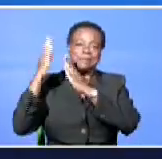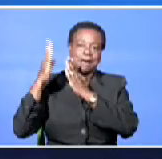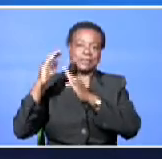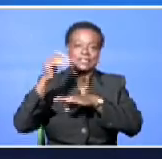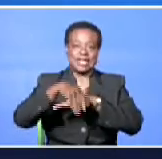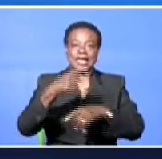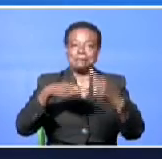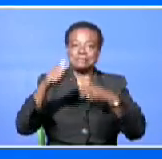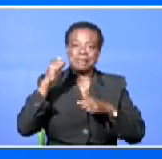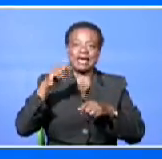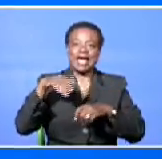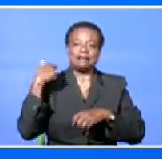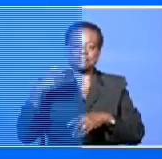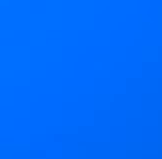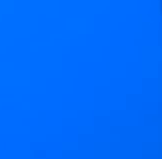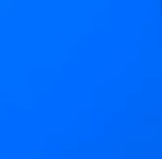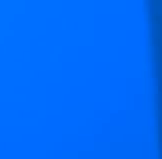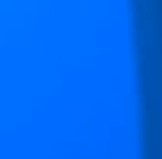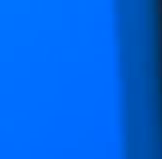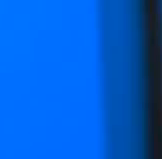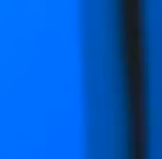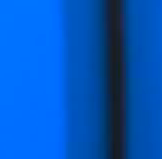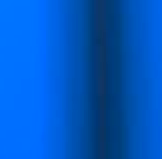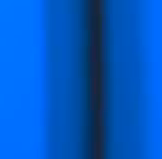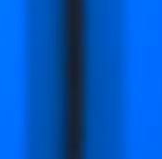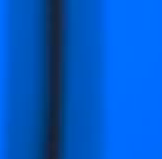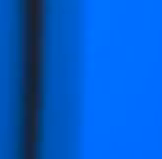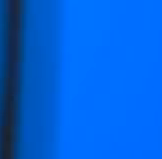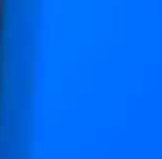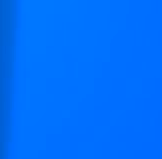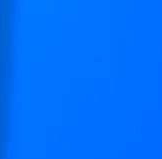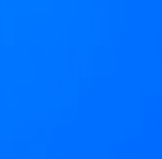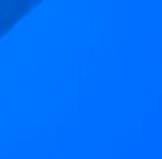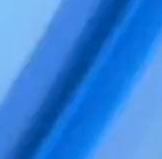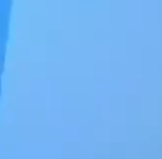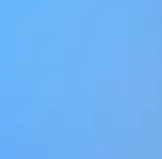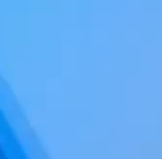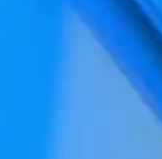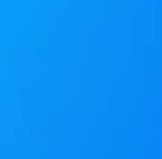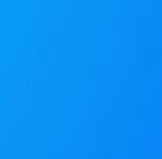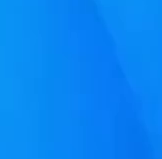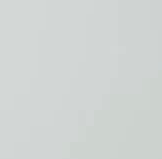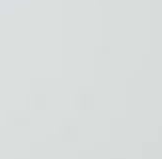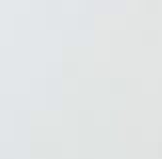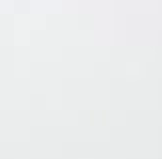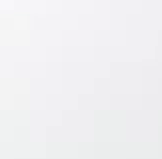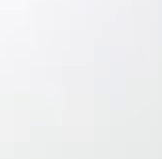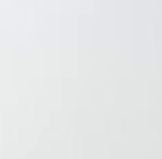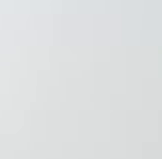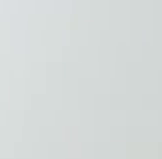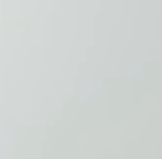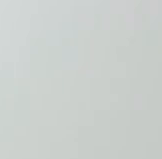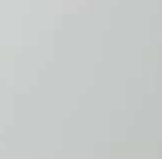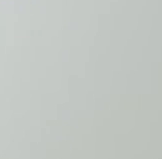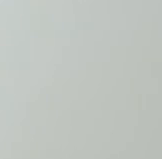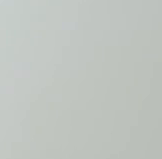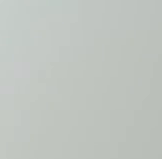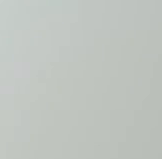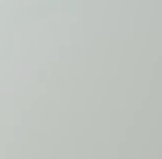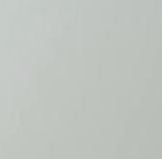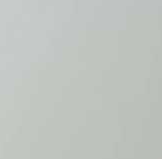back after the break. ZNS Total Sports is brought to you by Fourth Terrace Diagnostic Center.